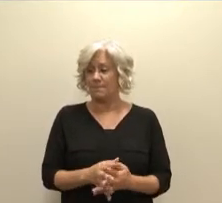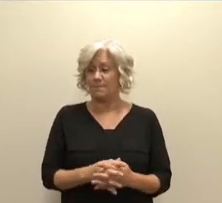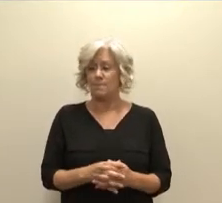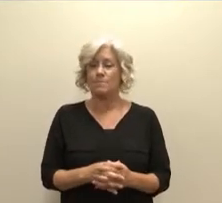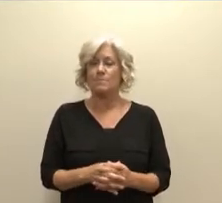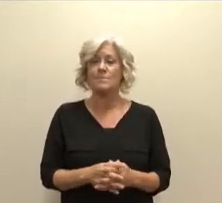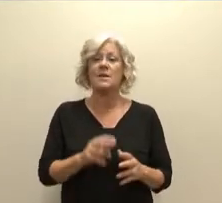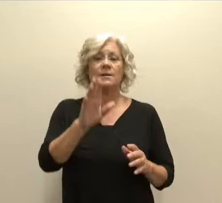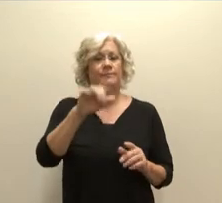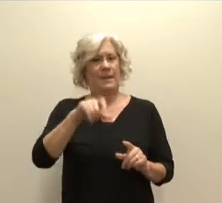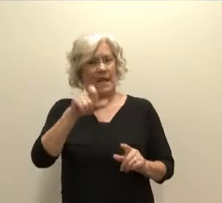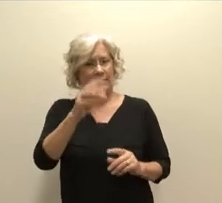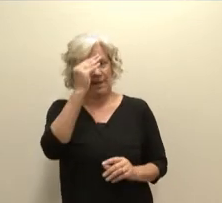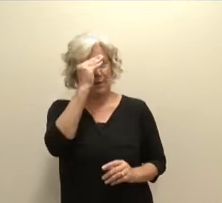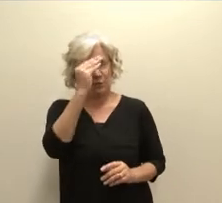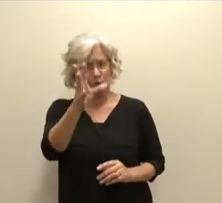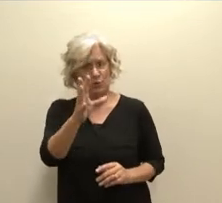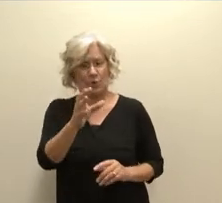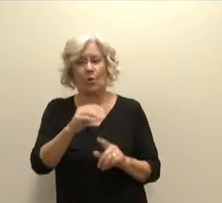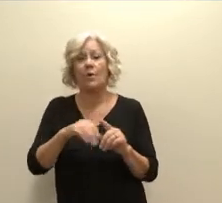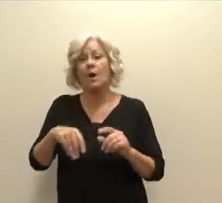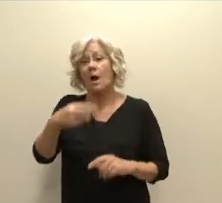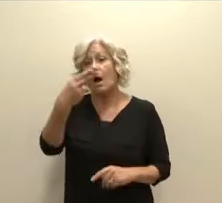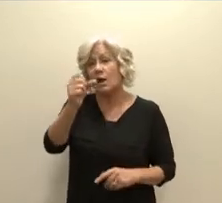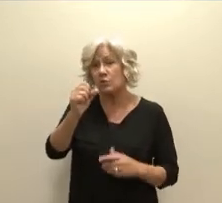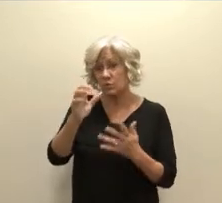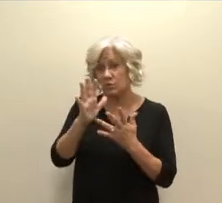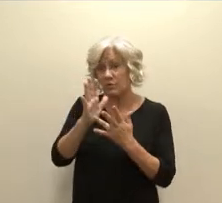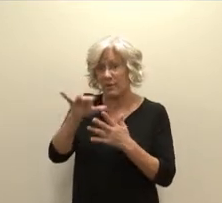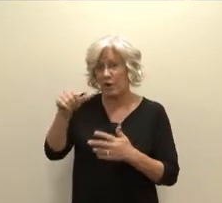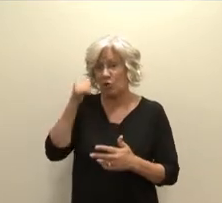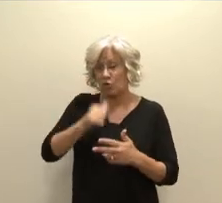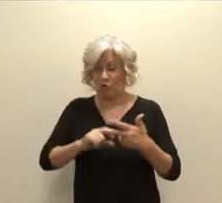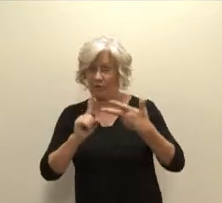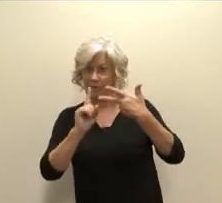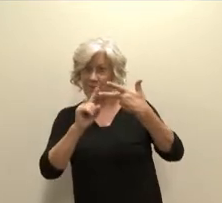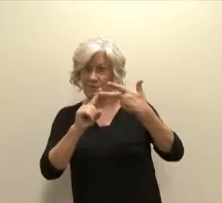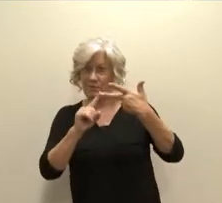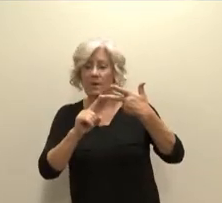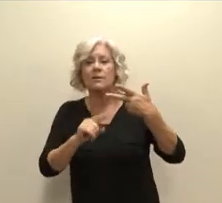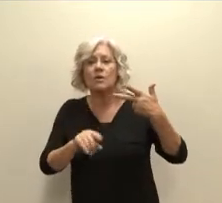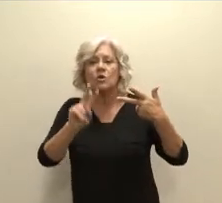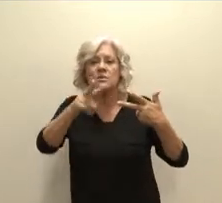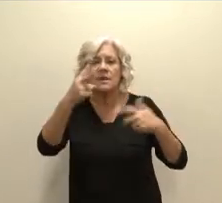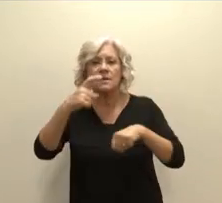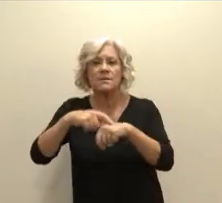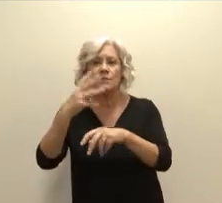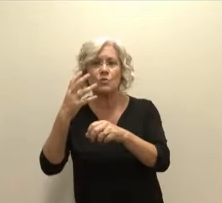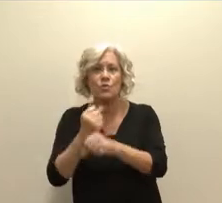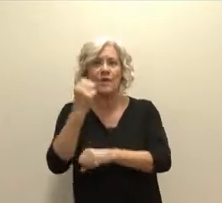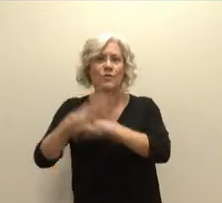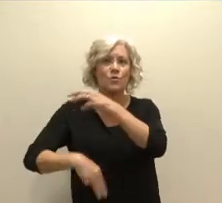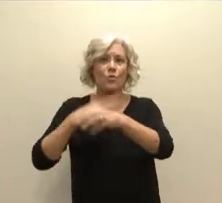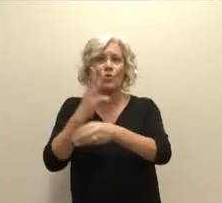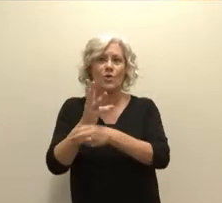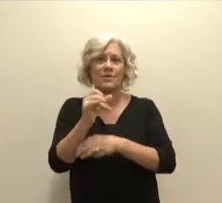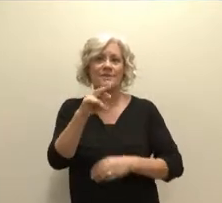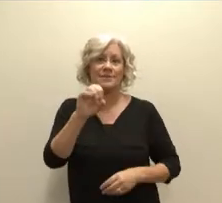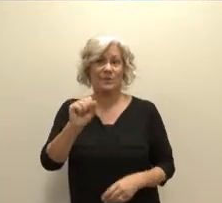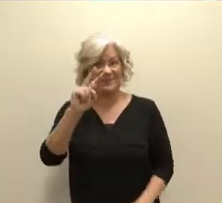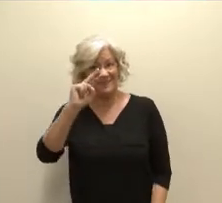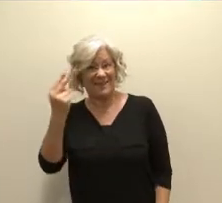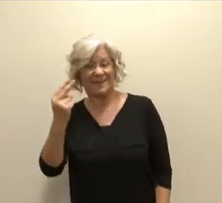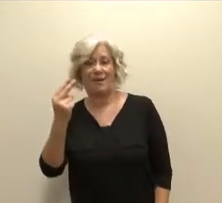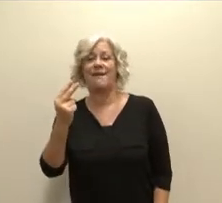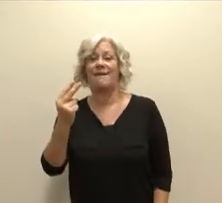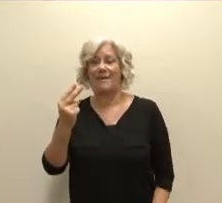And I have to note that as a high school sophomore, this is actually Daniela's second World Series championship. She was